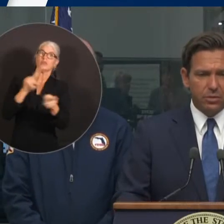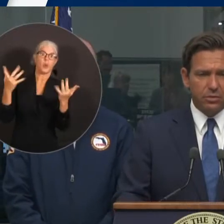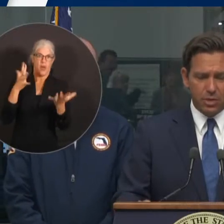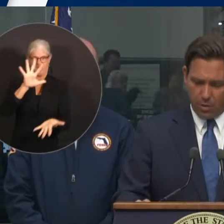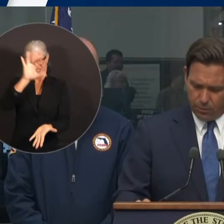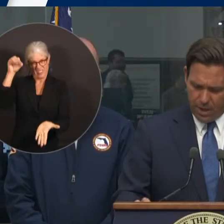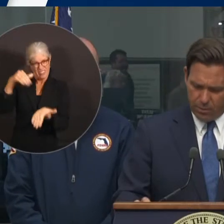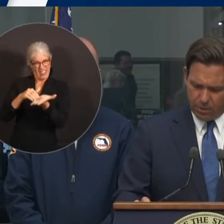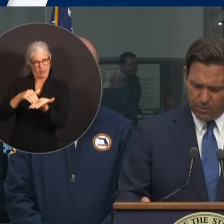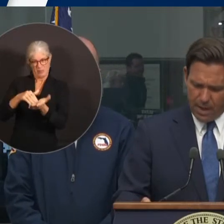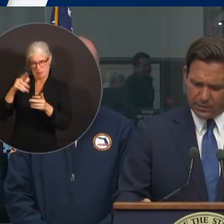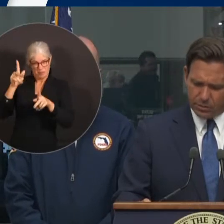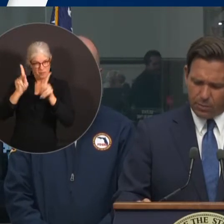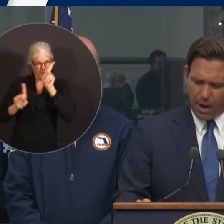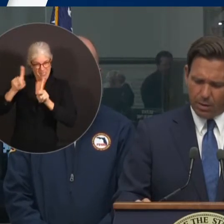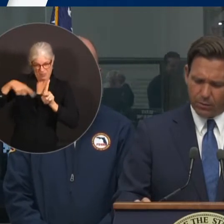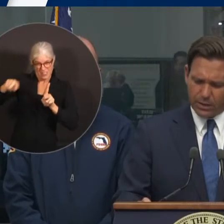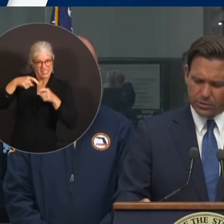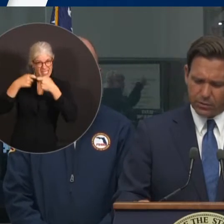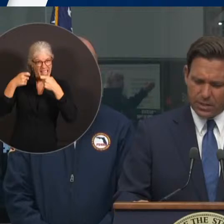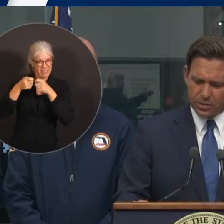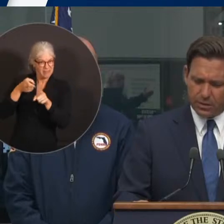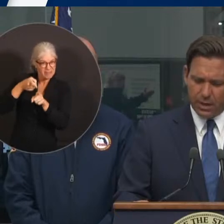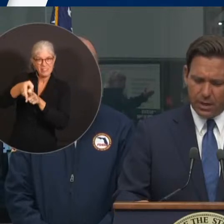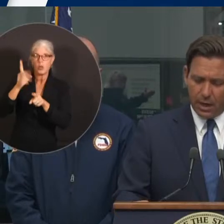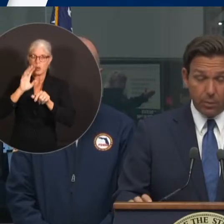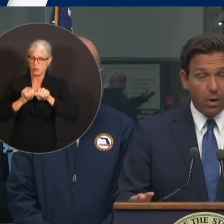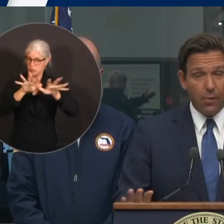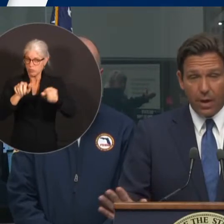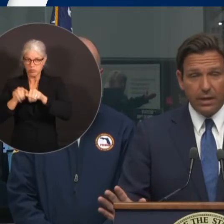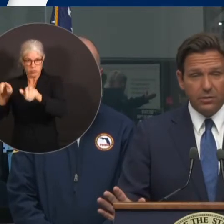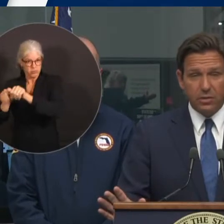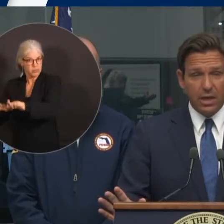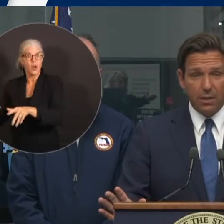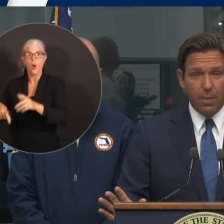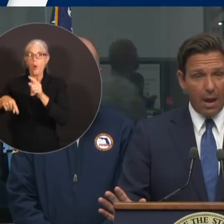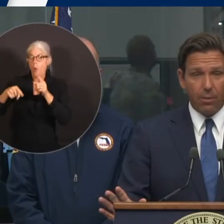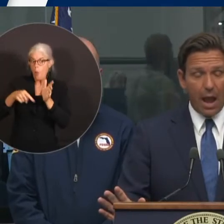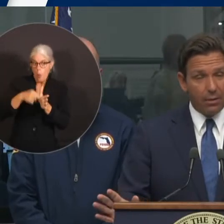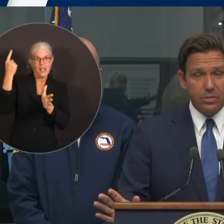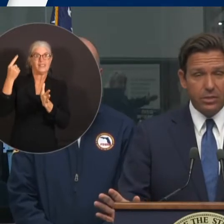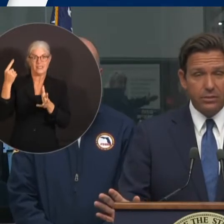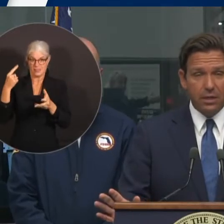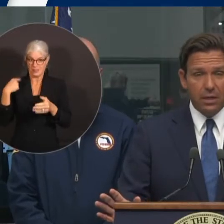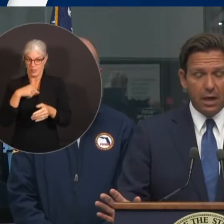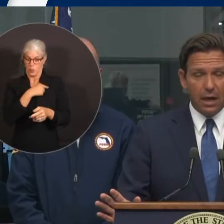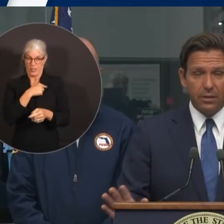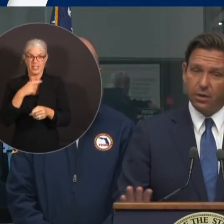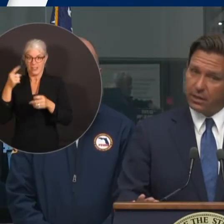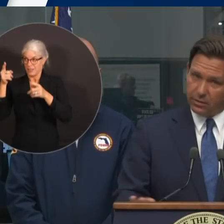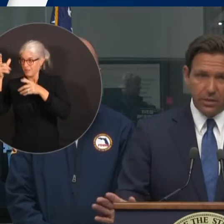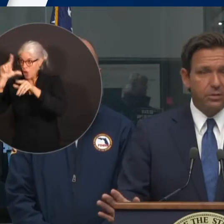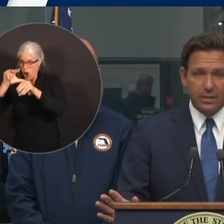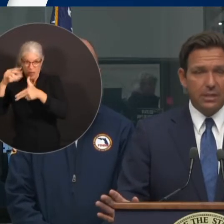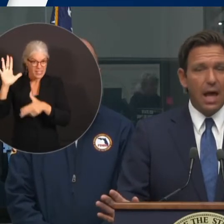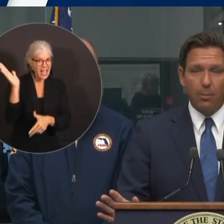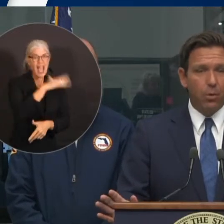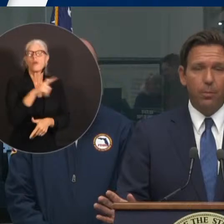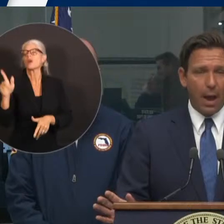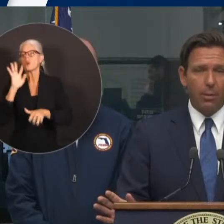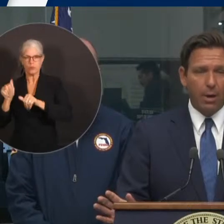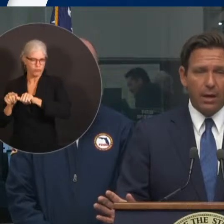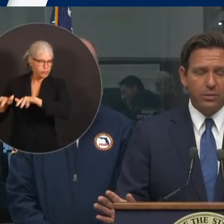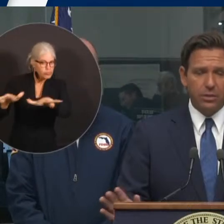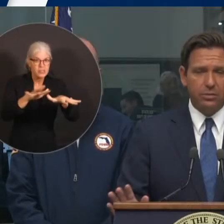safe to do so, they will commence with power restoration. We're already seeing power outages. You're going to continue to see a lot